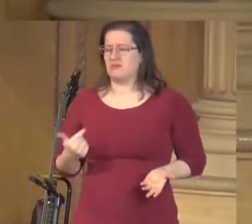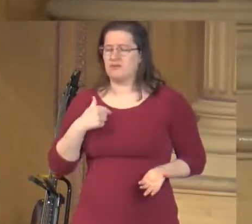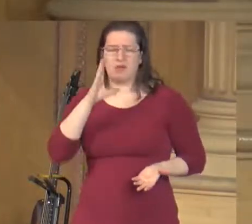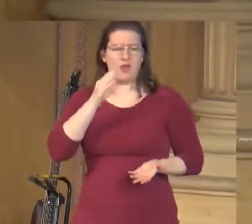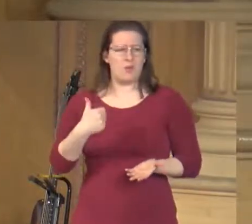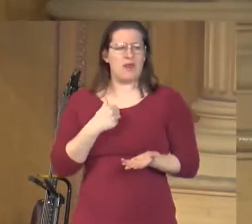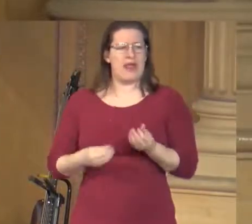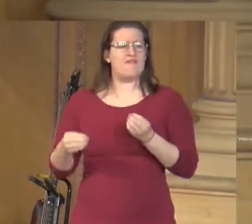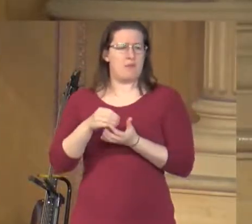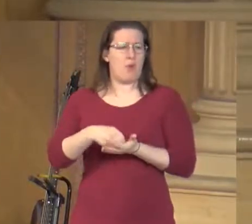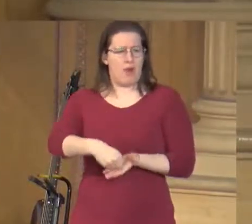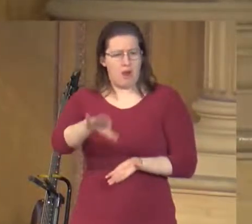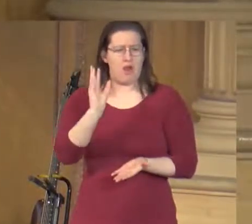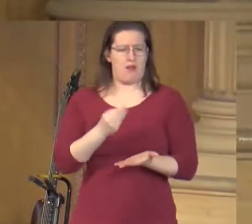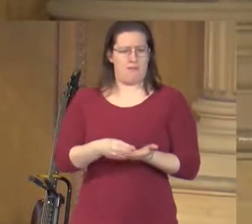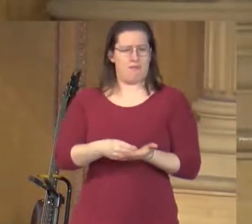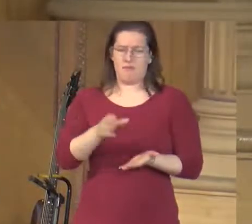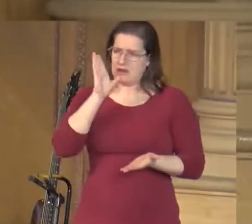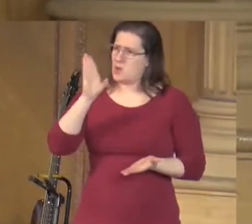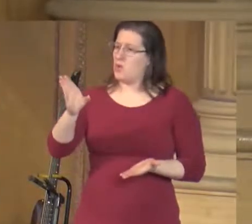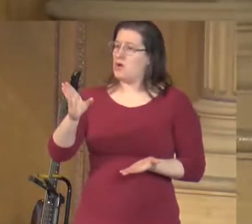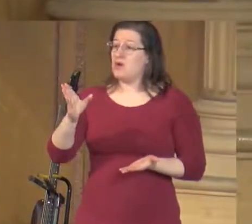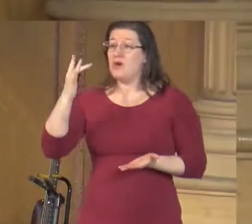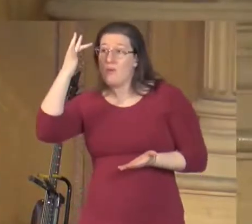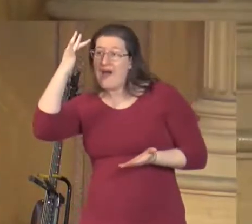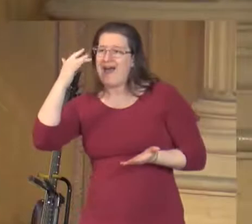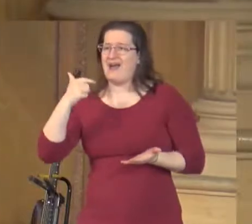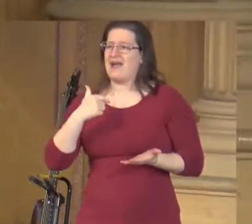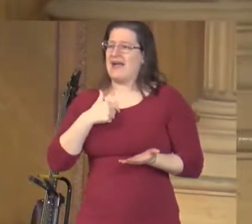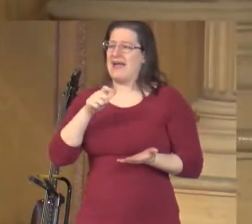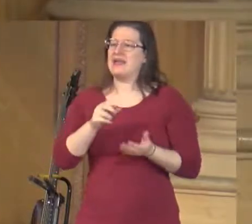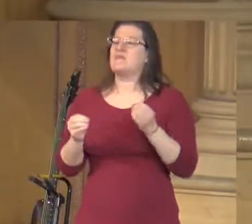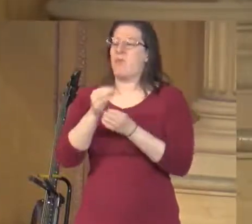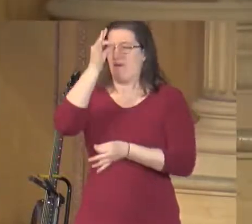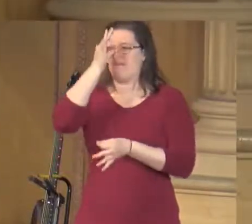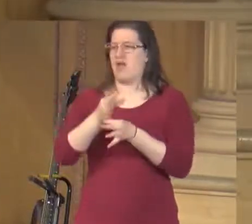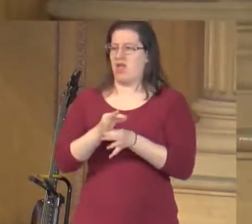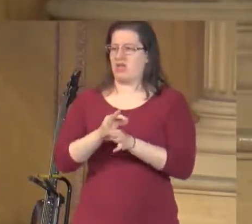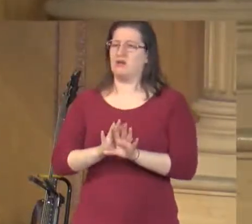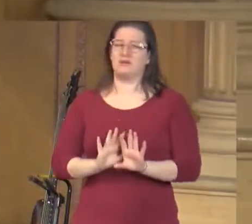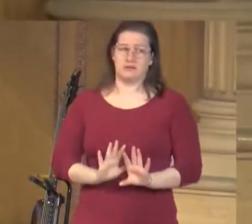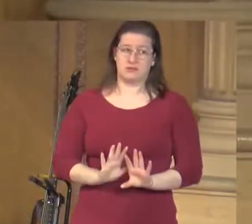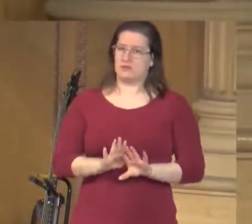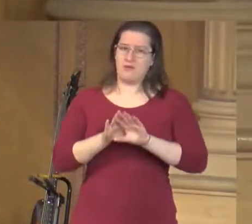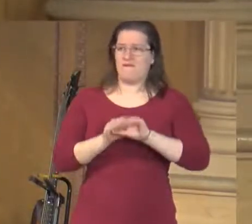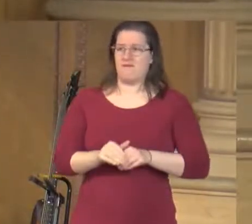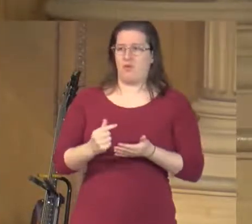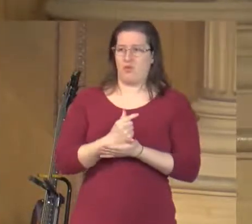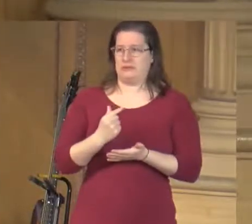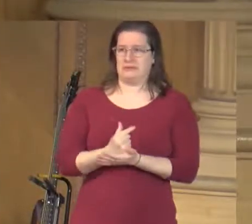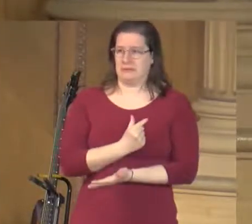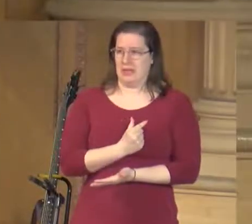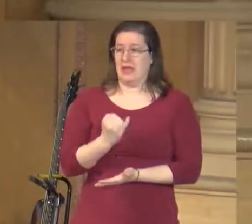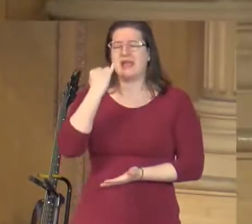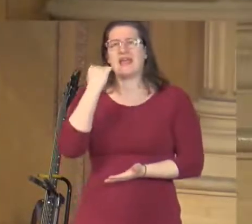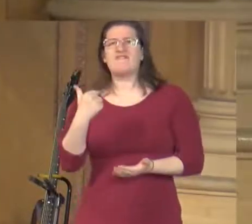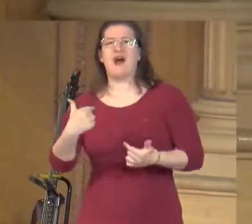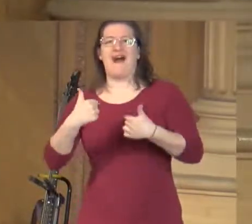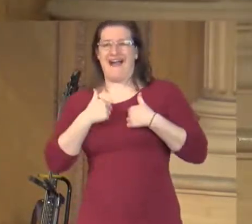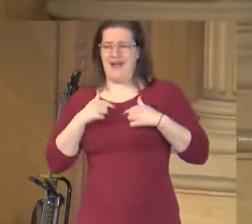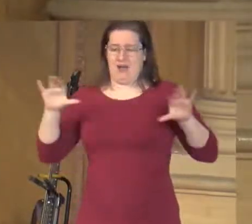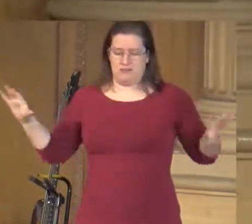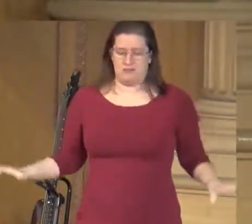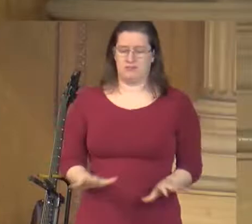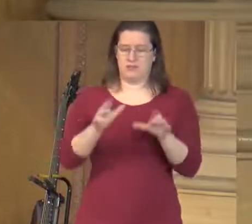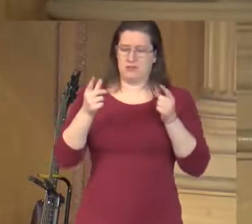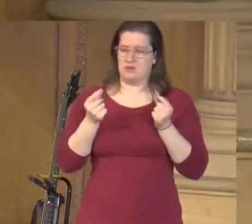what you drive if you had more faith. If you were better, you'd be receiving better from God. And now there are extreme